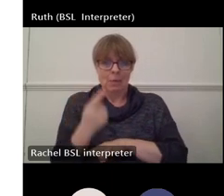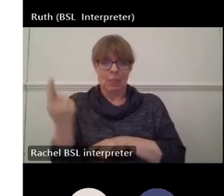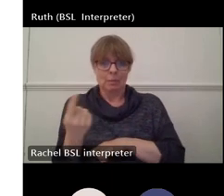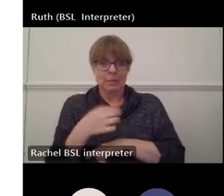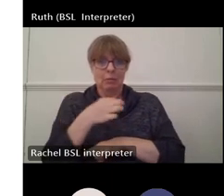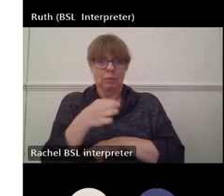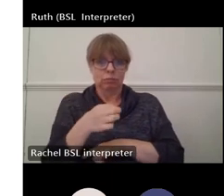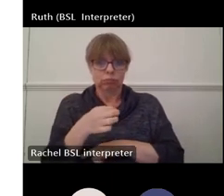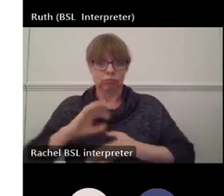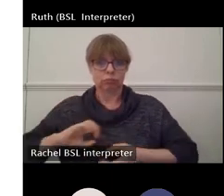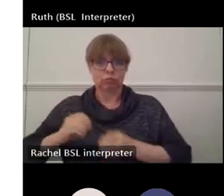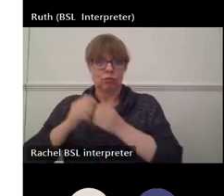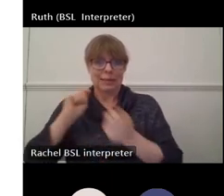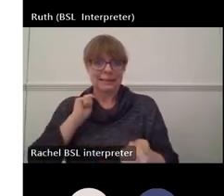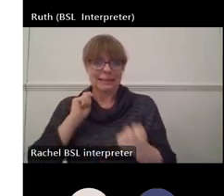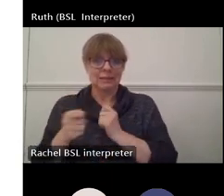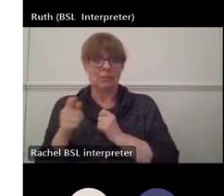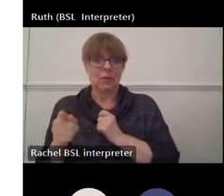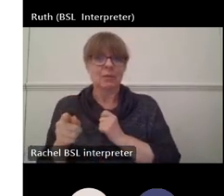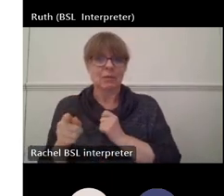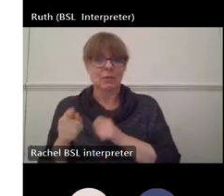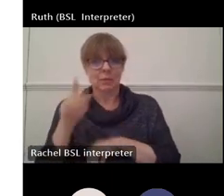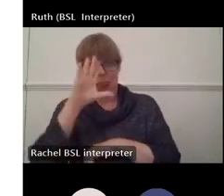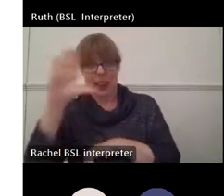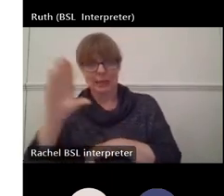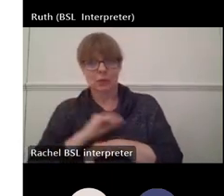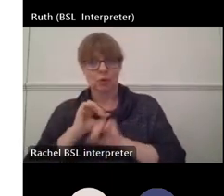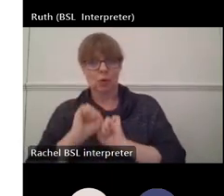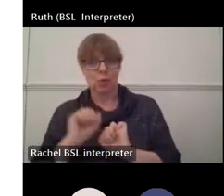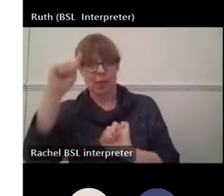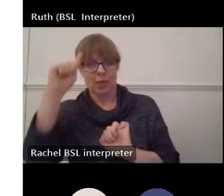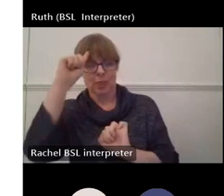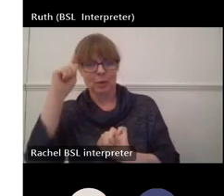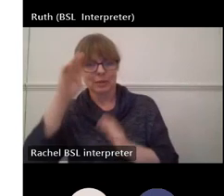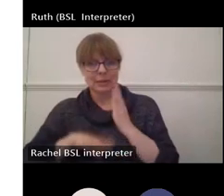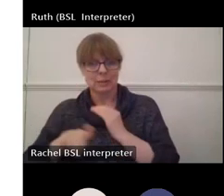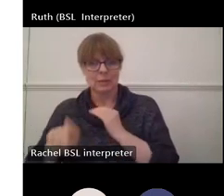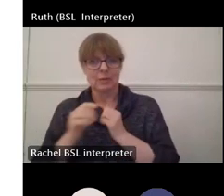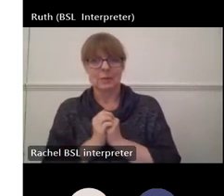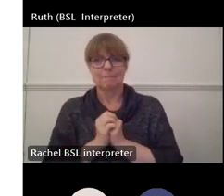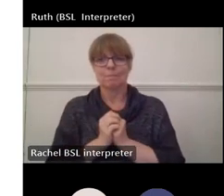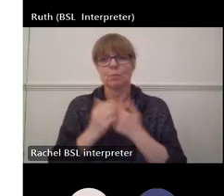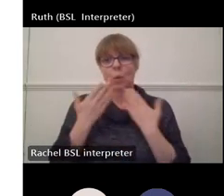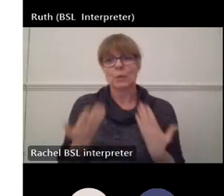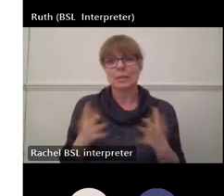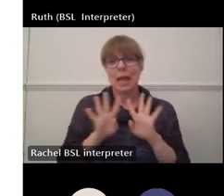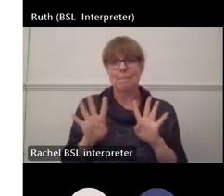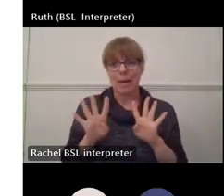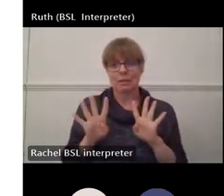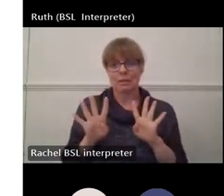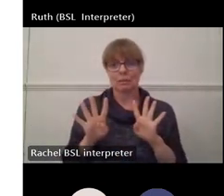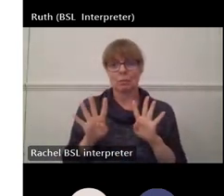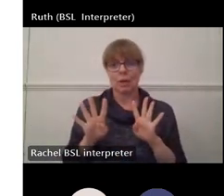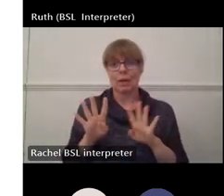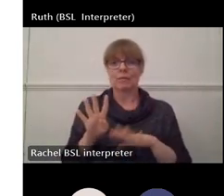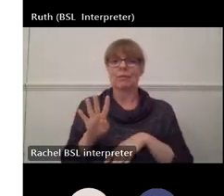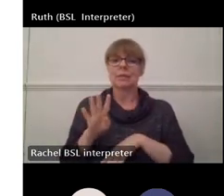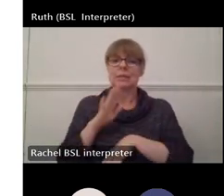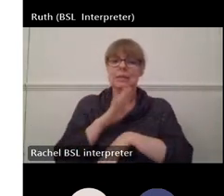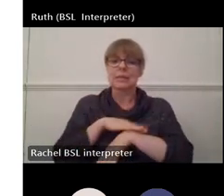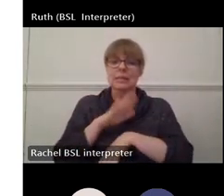we think they're doing to make the difference. So in terms of the format for today, we've got time to hear from each